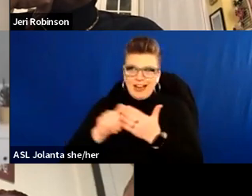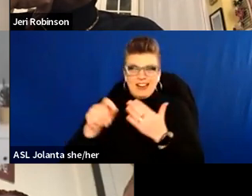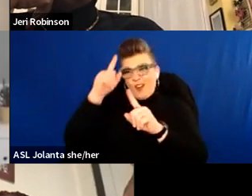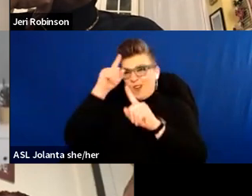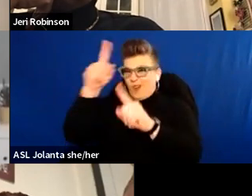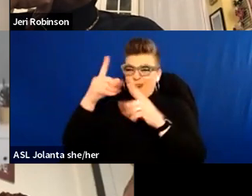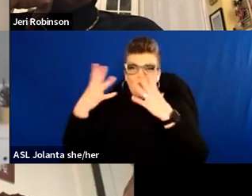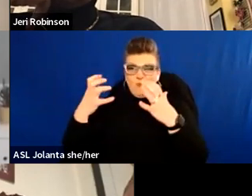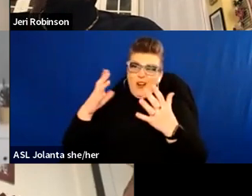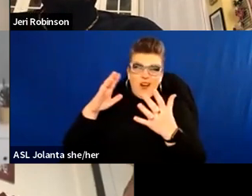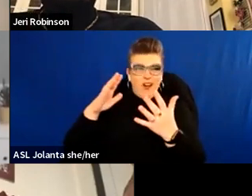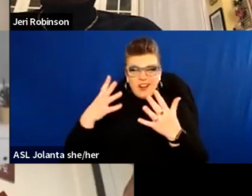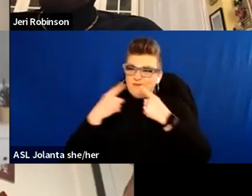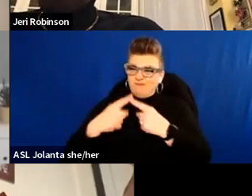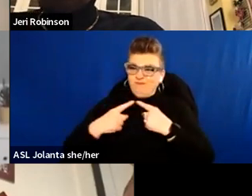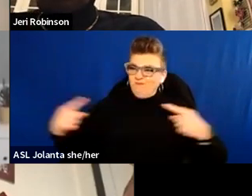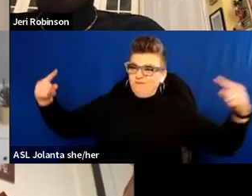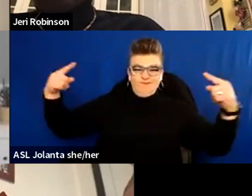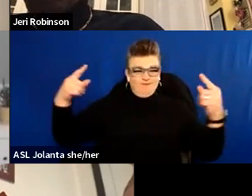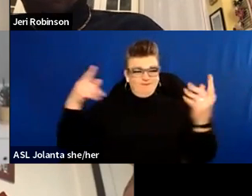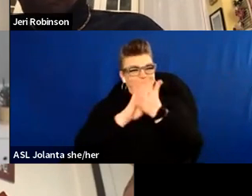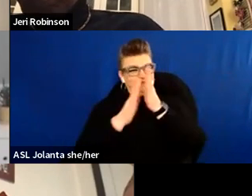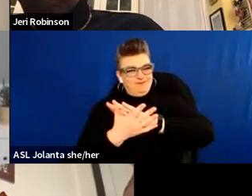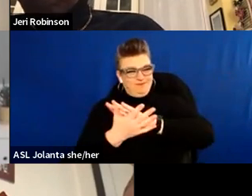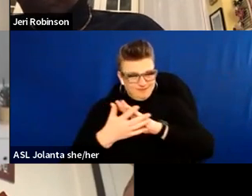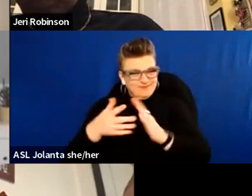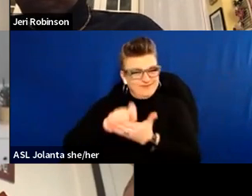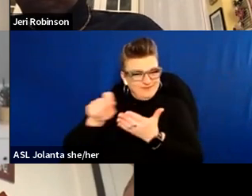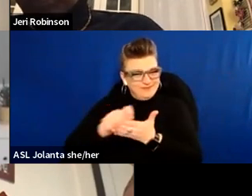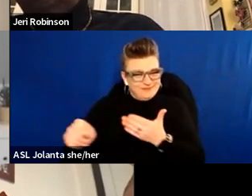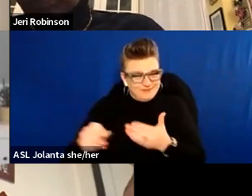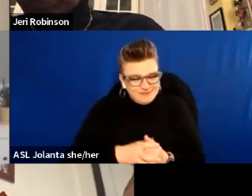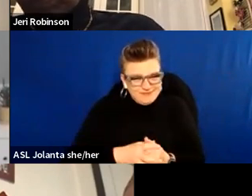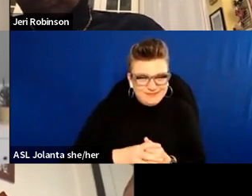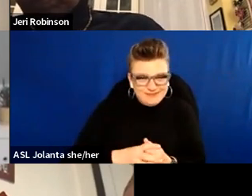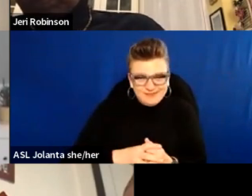he likes to read and write and he wants to be a famous writer